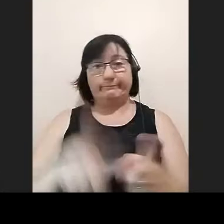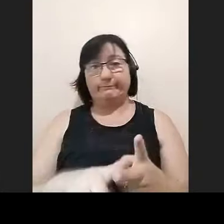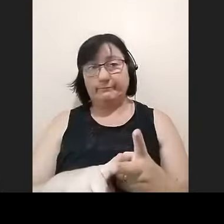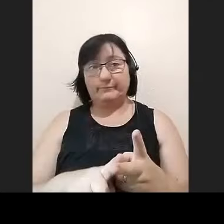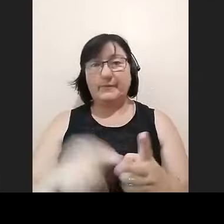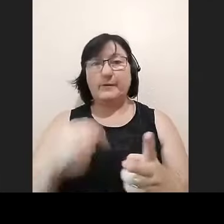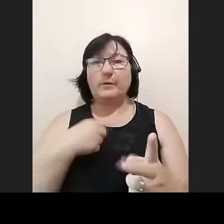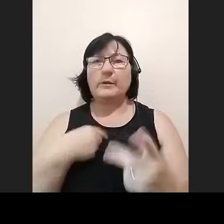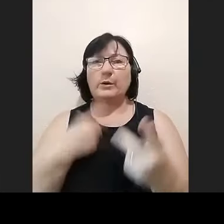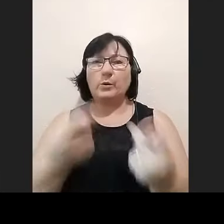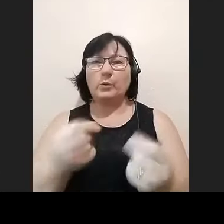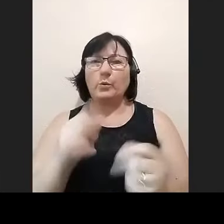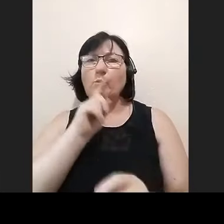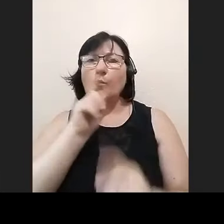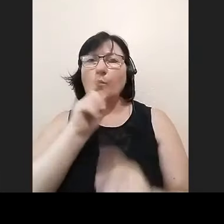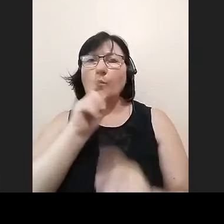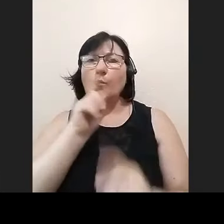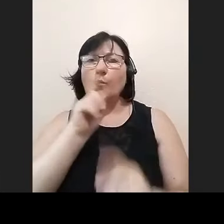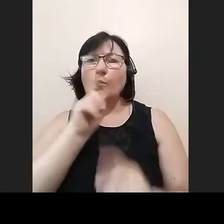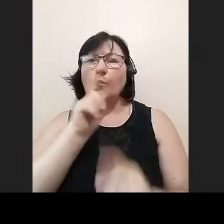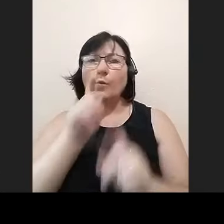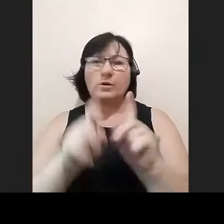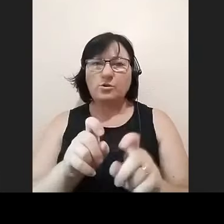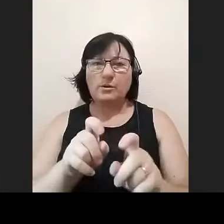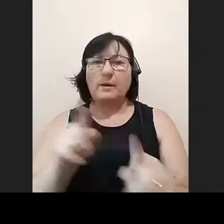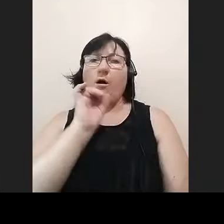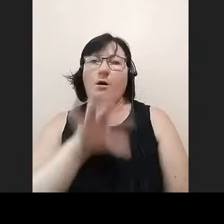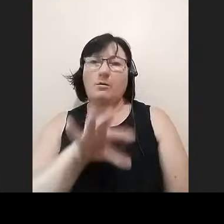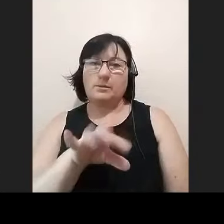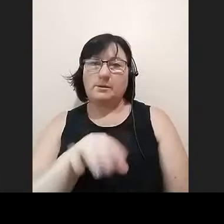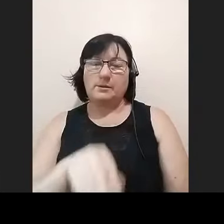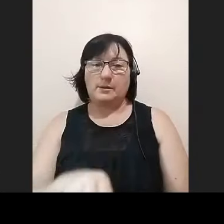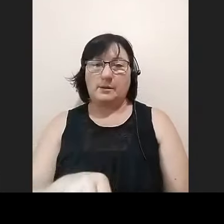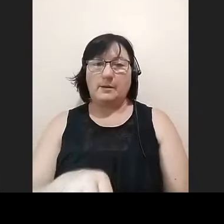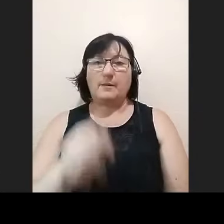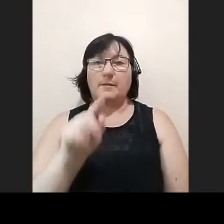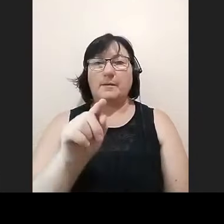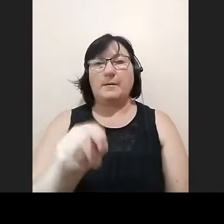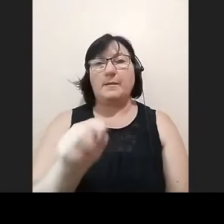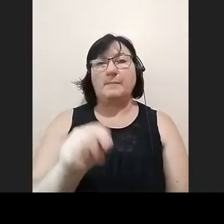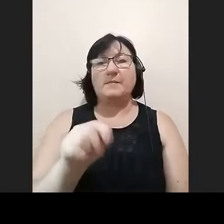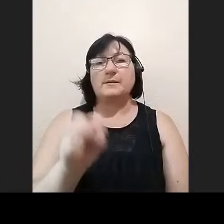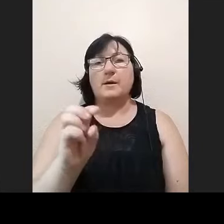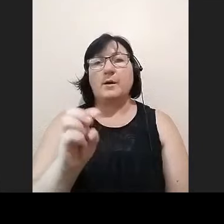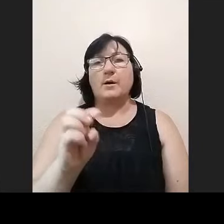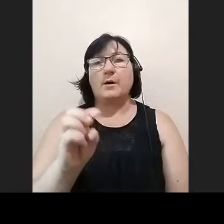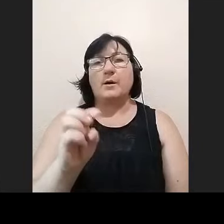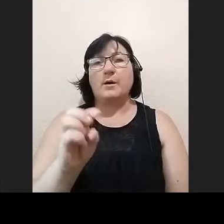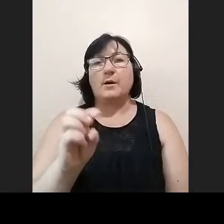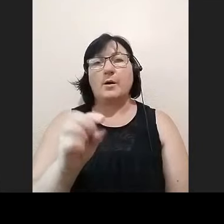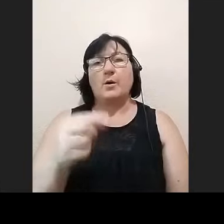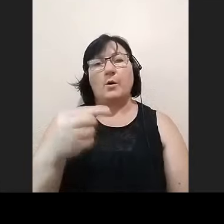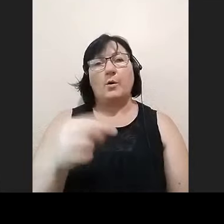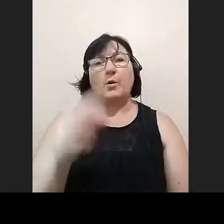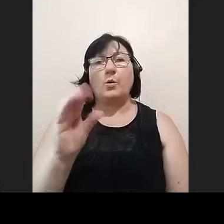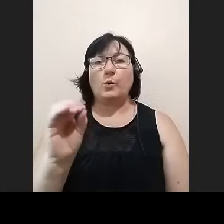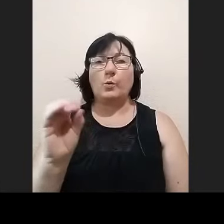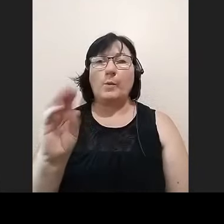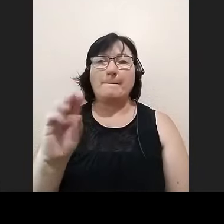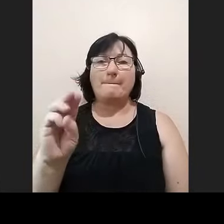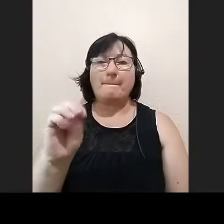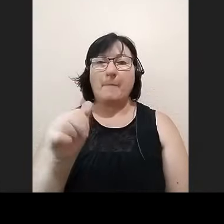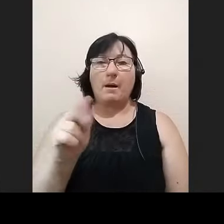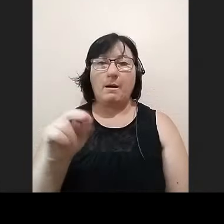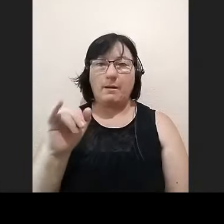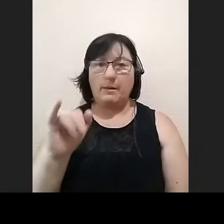be facilitated by Mr. Gumani Mugeri, the Senior Manager at the SARS Institute of Learning.